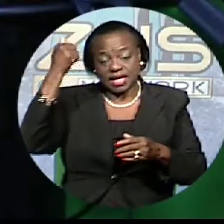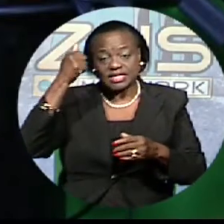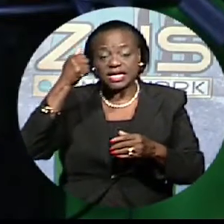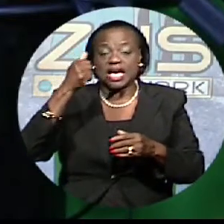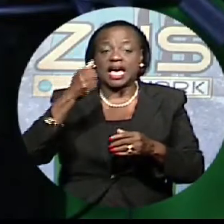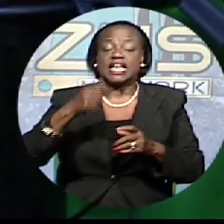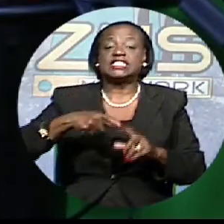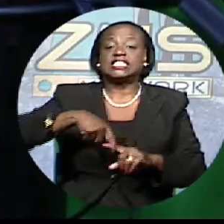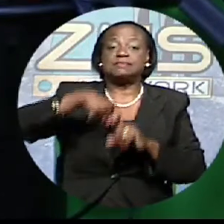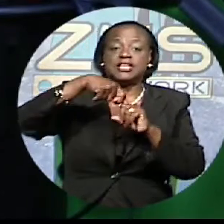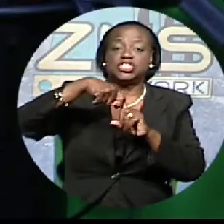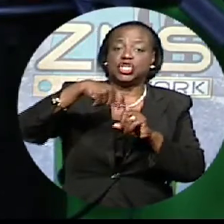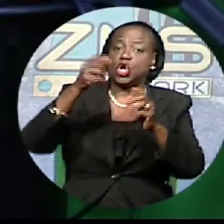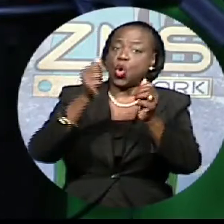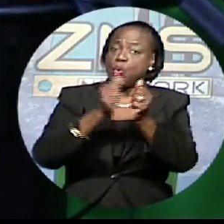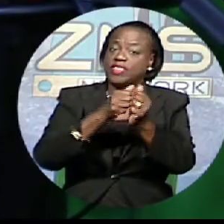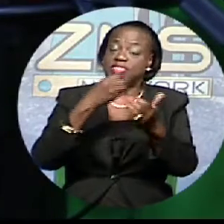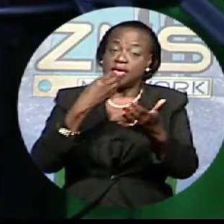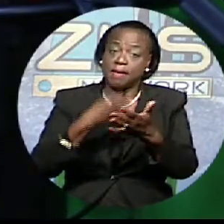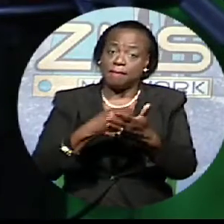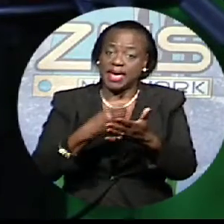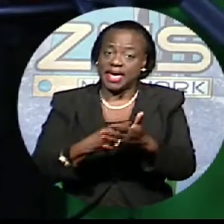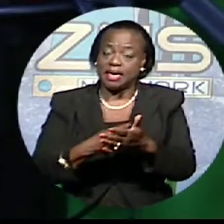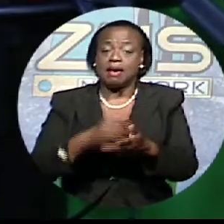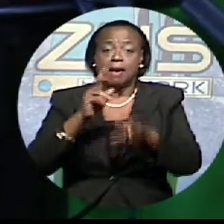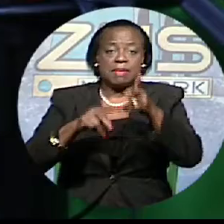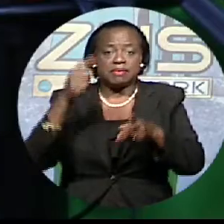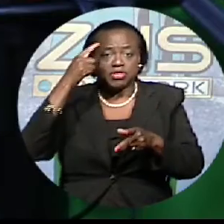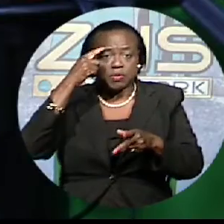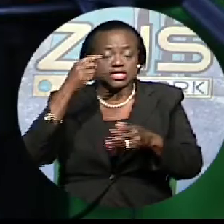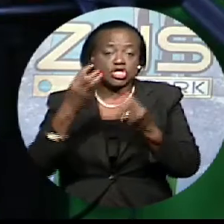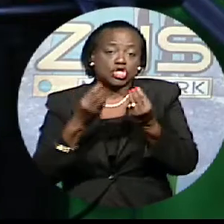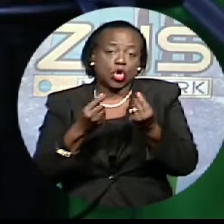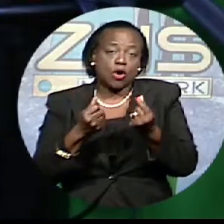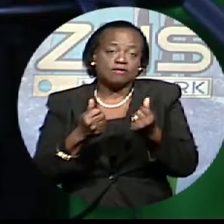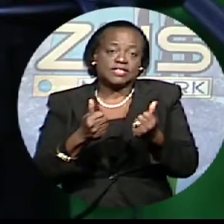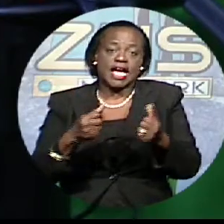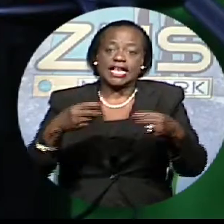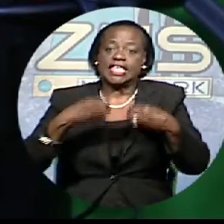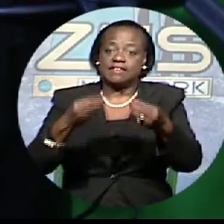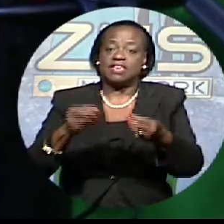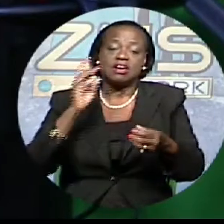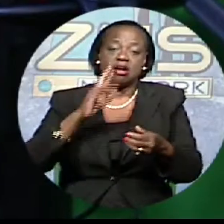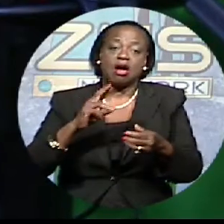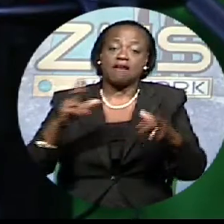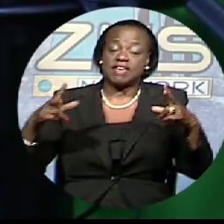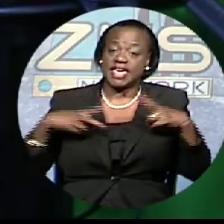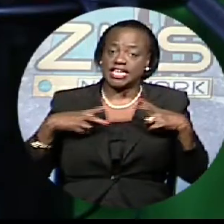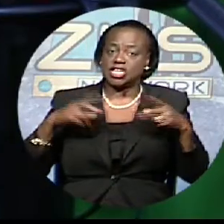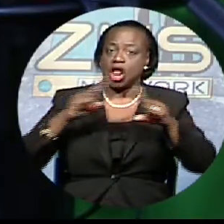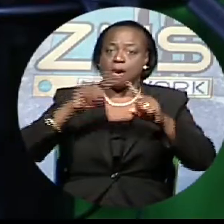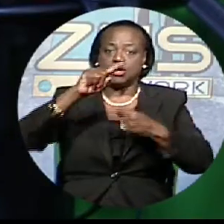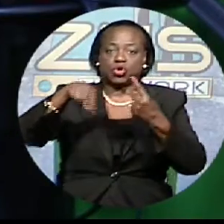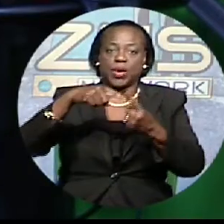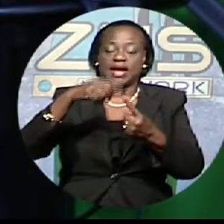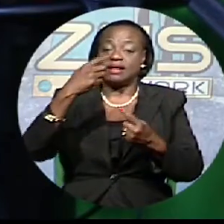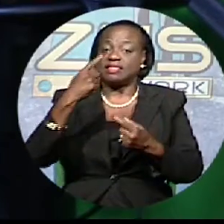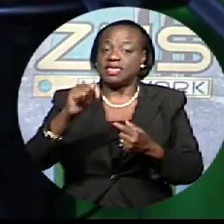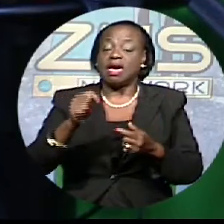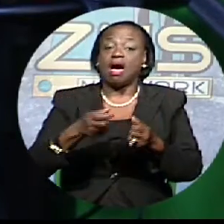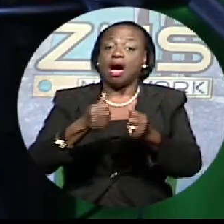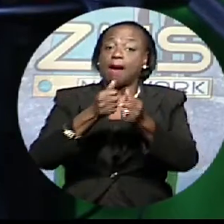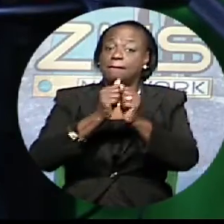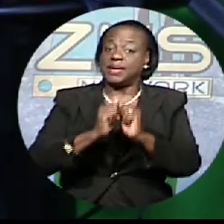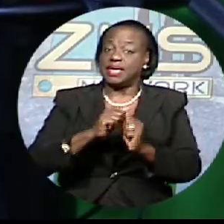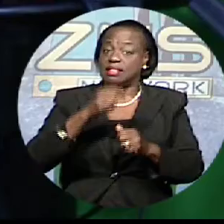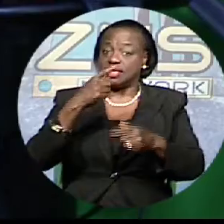basically, some persons saw it as us being soft and giving her a vacation. But when the appeal came, and you are virtually